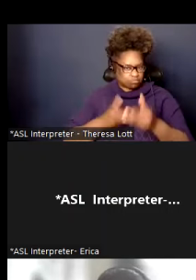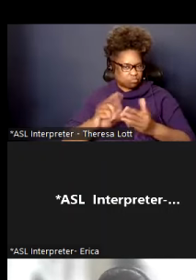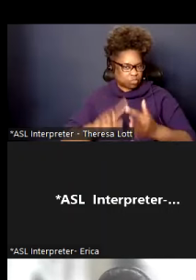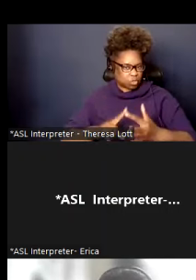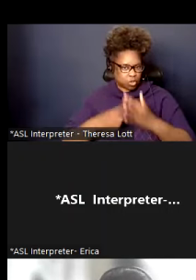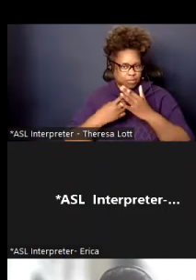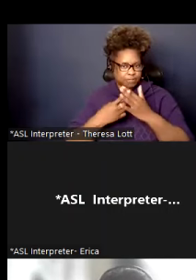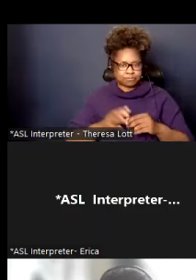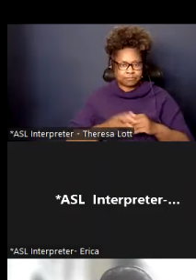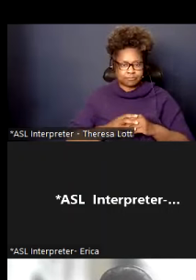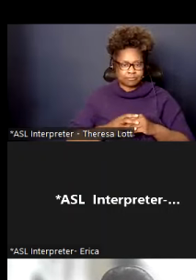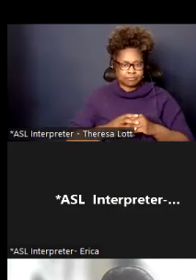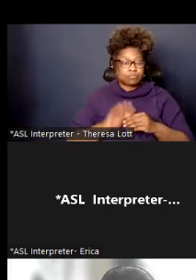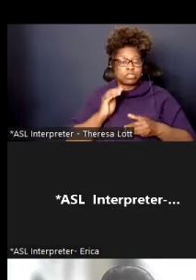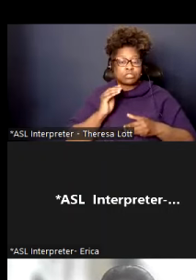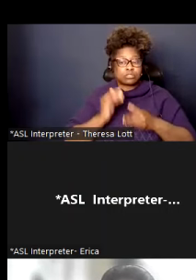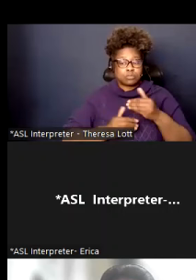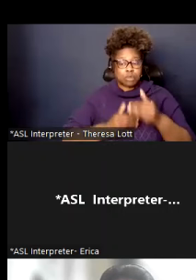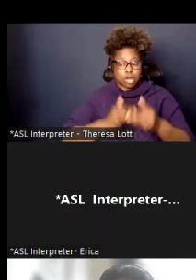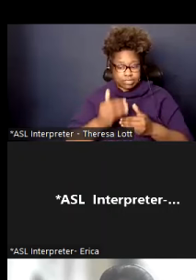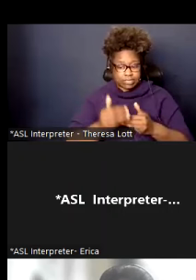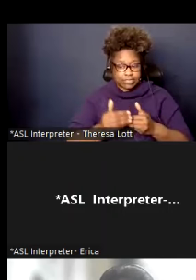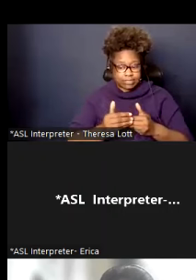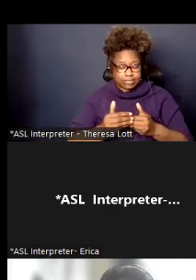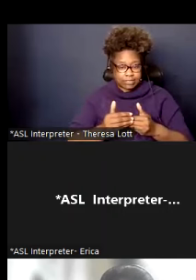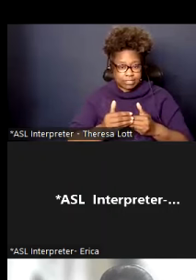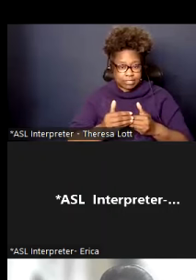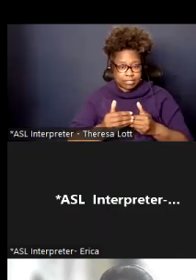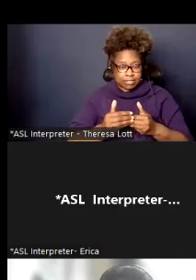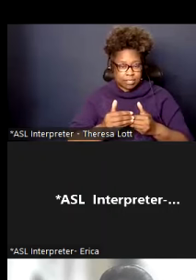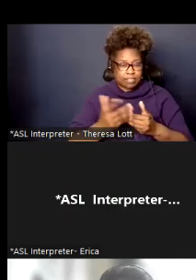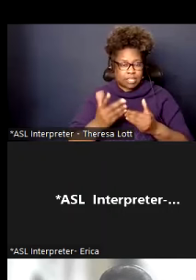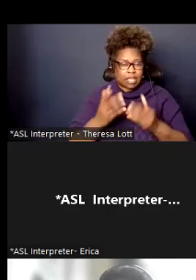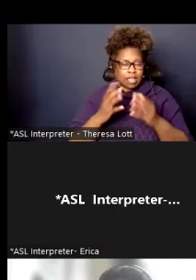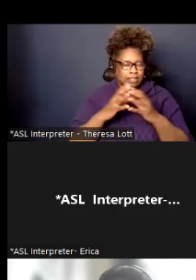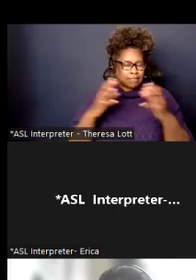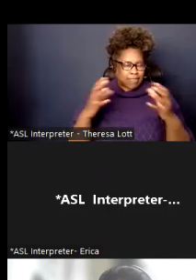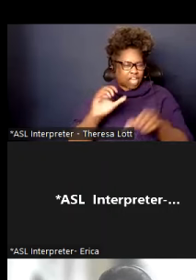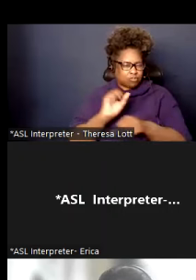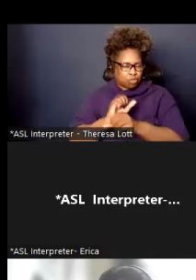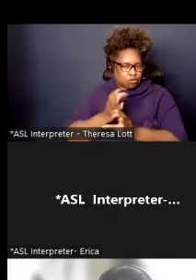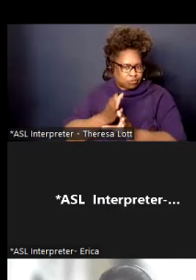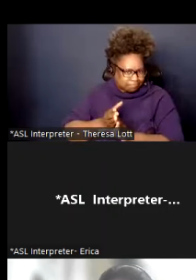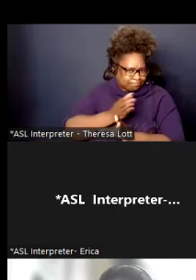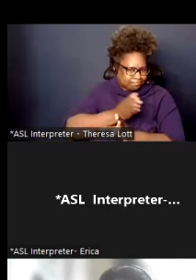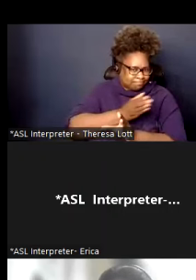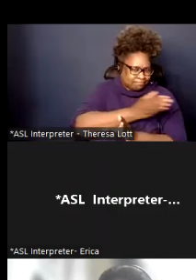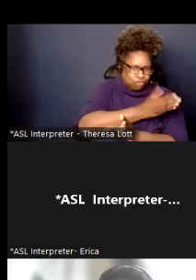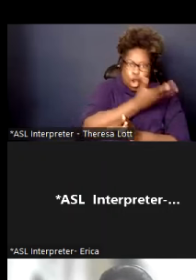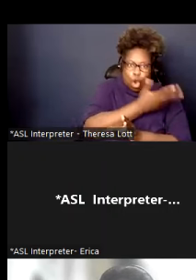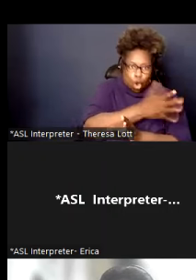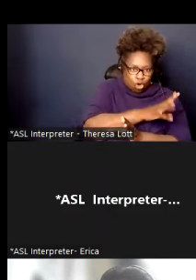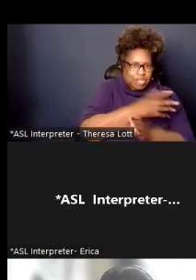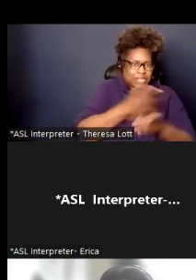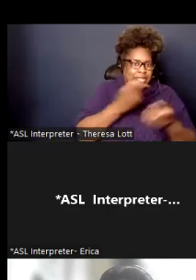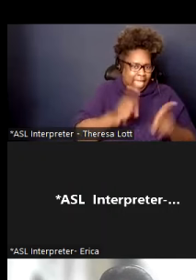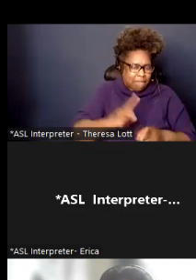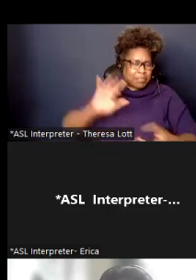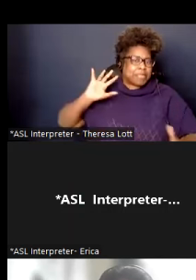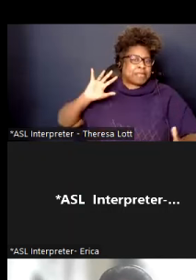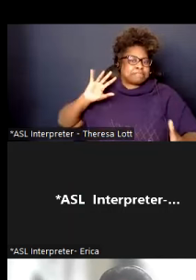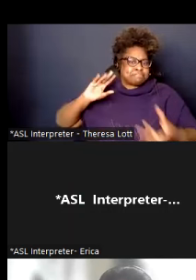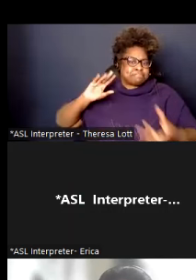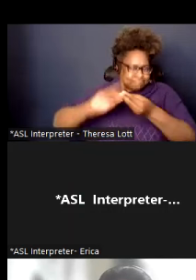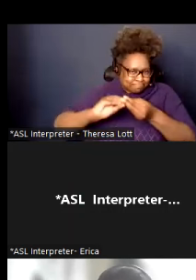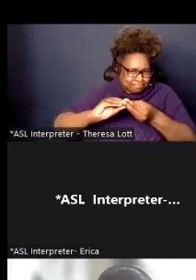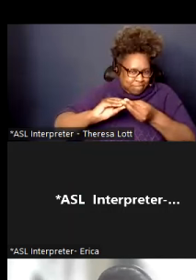initial process, which builds upon a lot of great work that is already happening, will culminate into a published roadmap